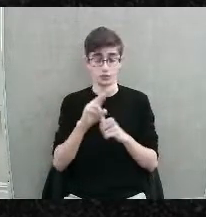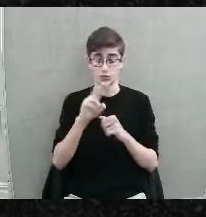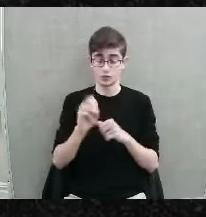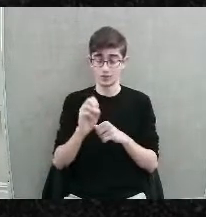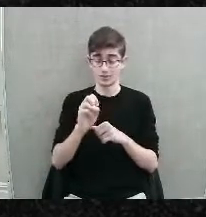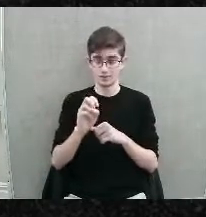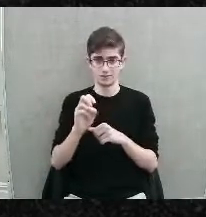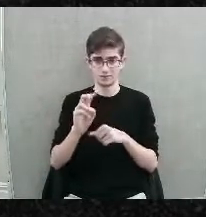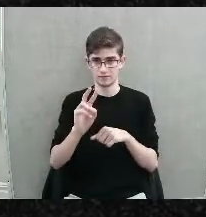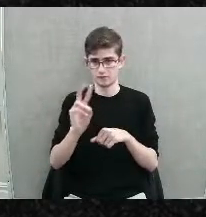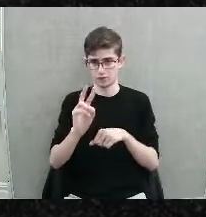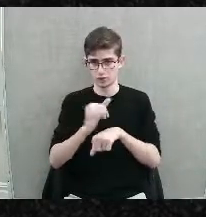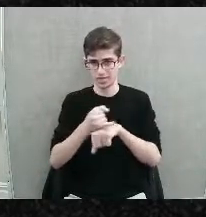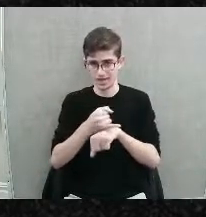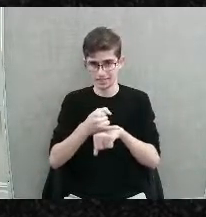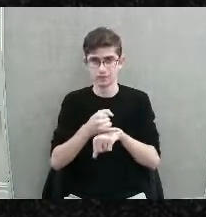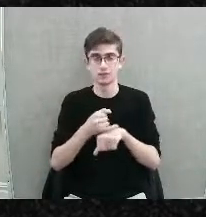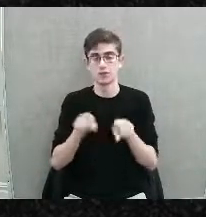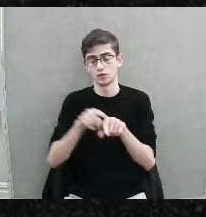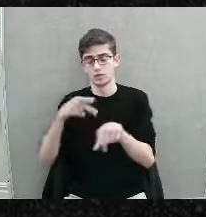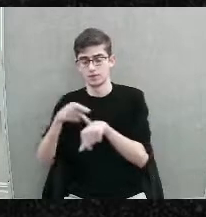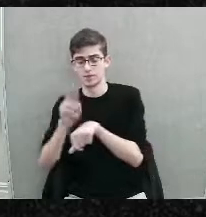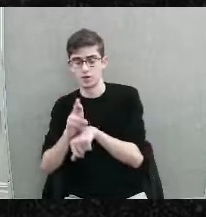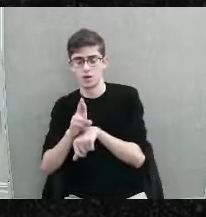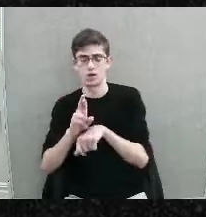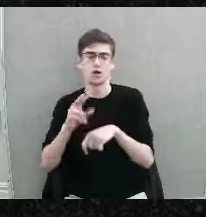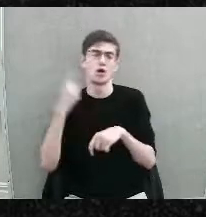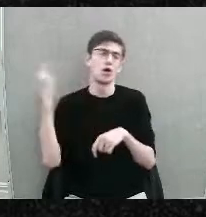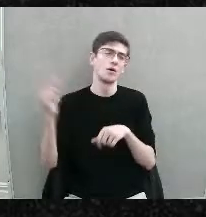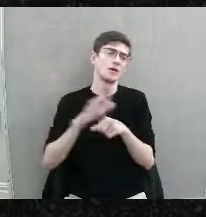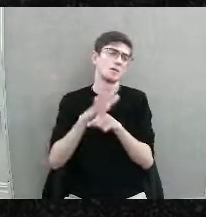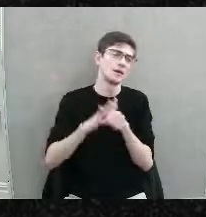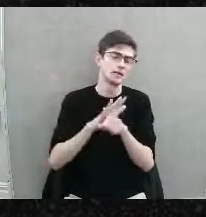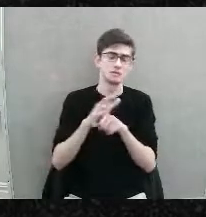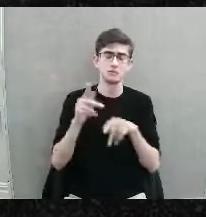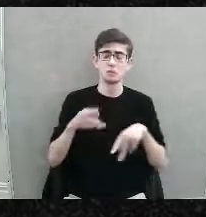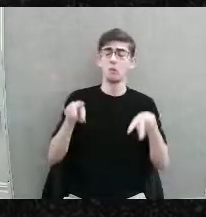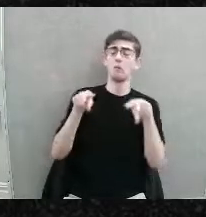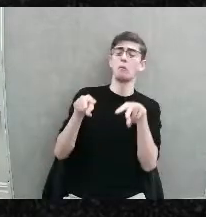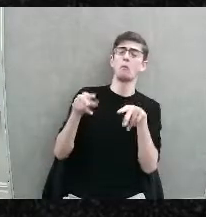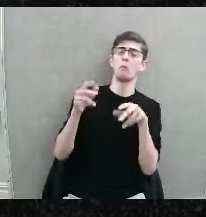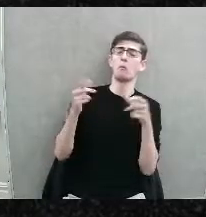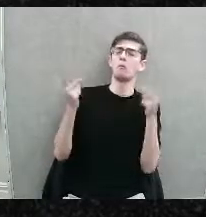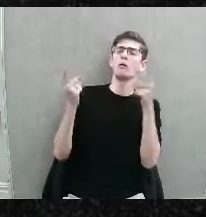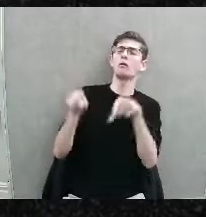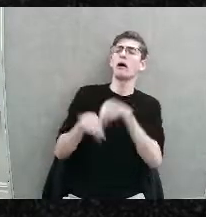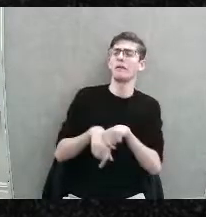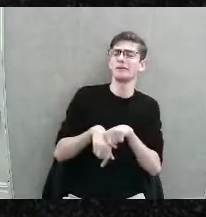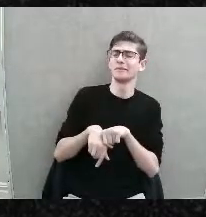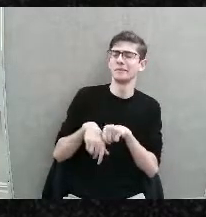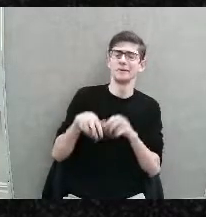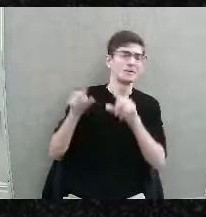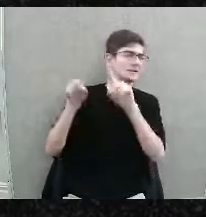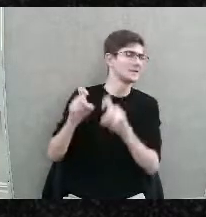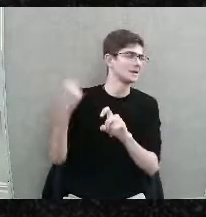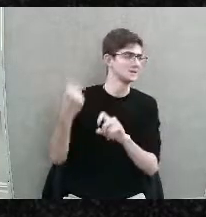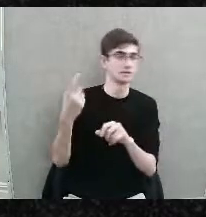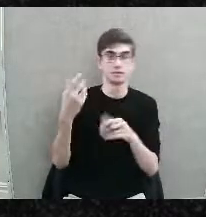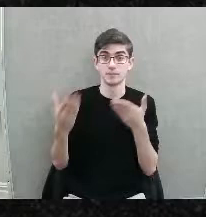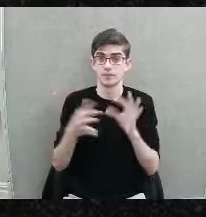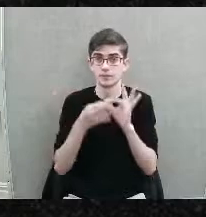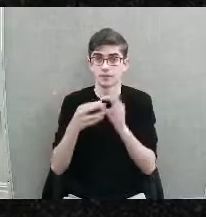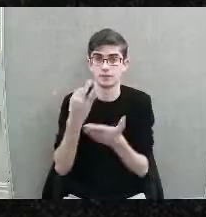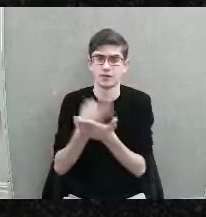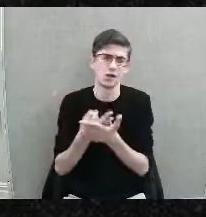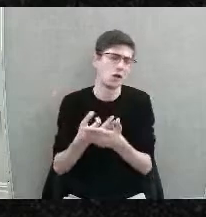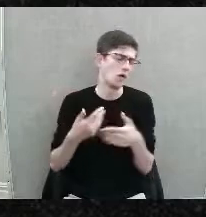Rico have always served as a sort of space of, let's see what's going to happen. My work explores that in the realm of the financial, right? Let's